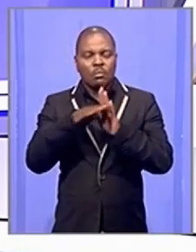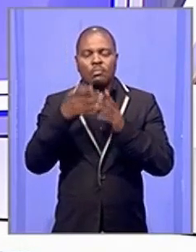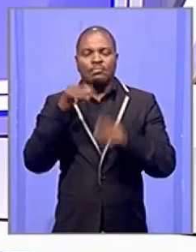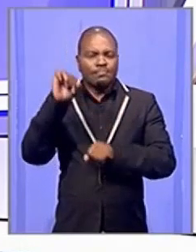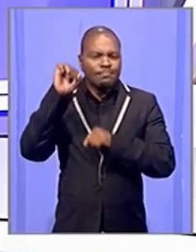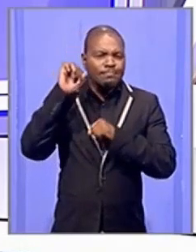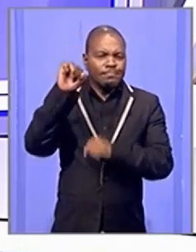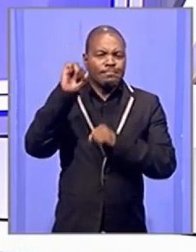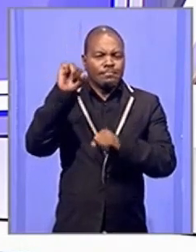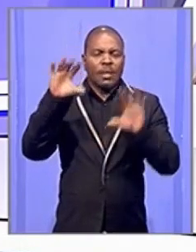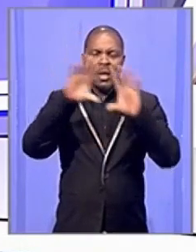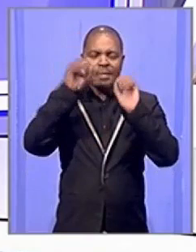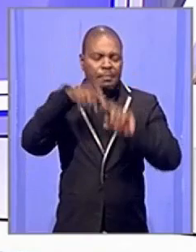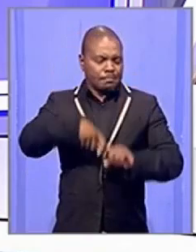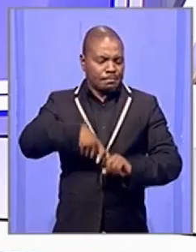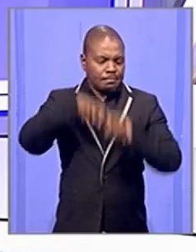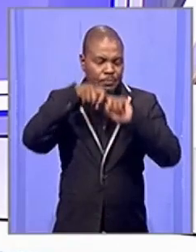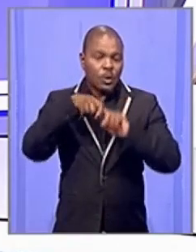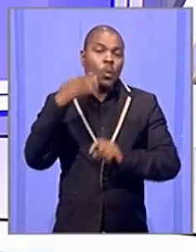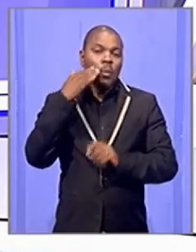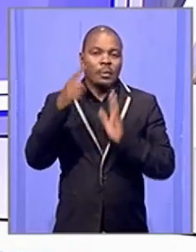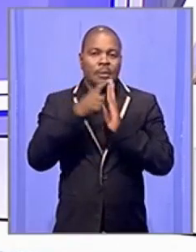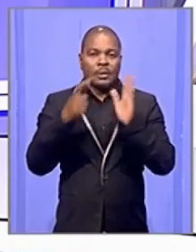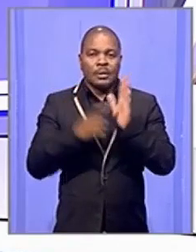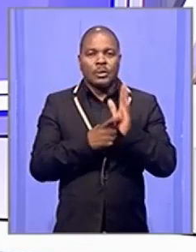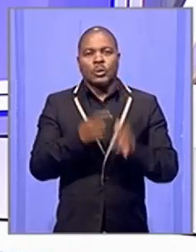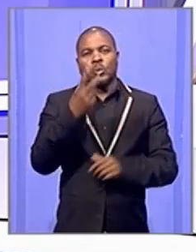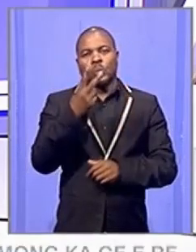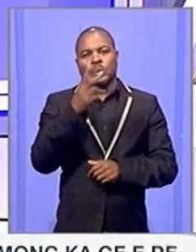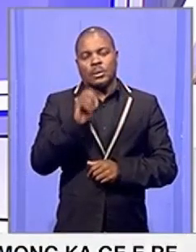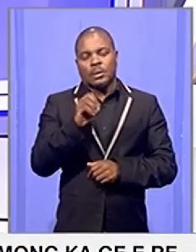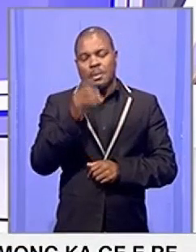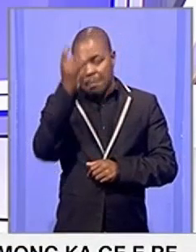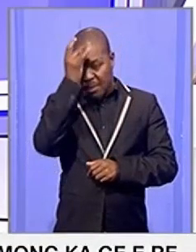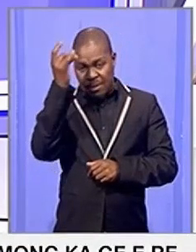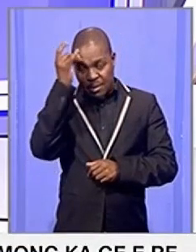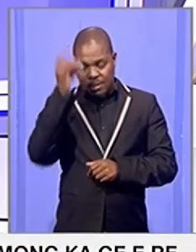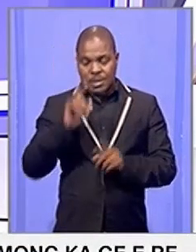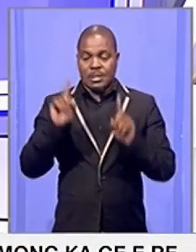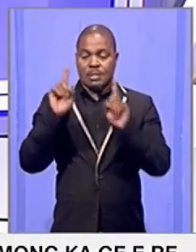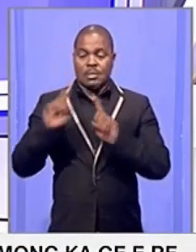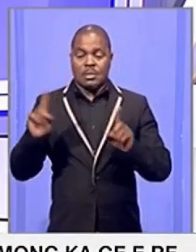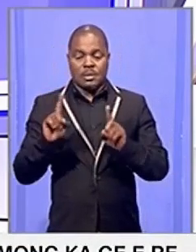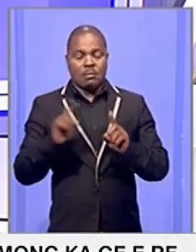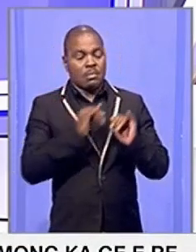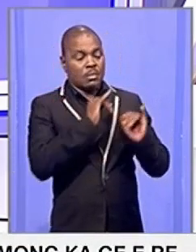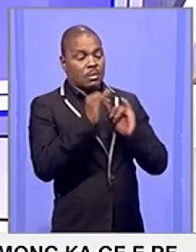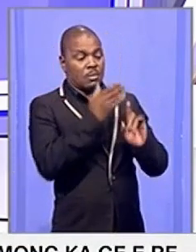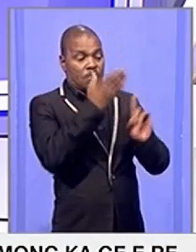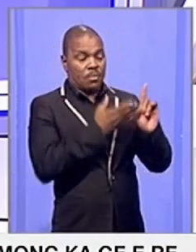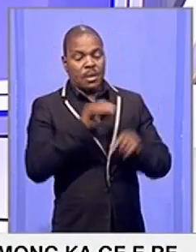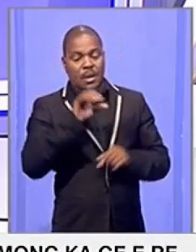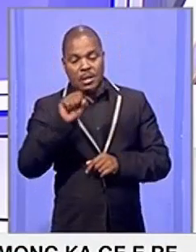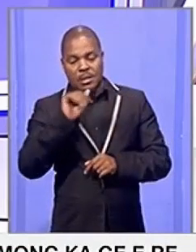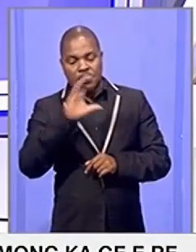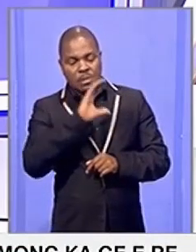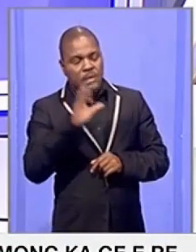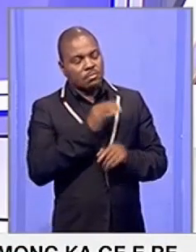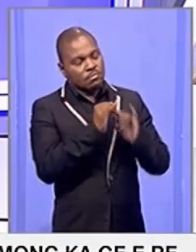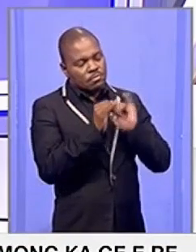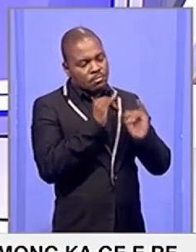ka moka tsii mo nageng ka la masomepedi March. Poledišanong e kgethegilego le SABC Malema o boletše